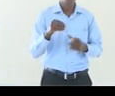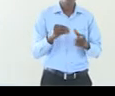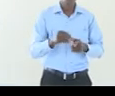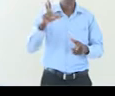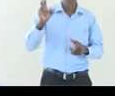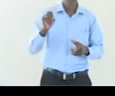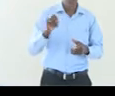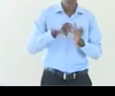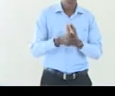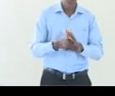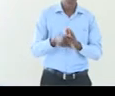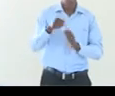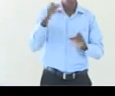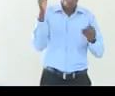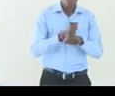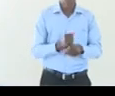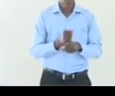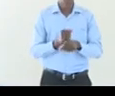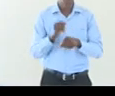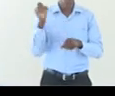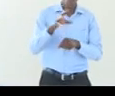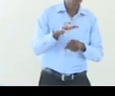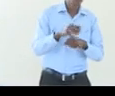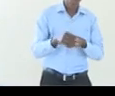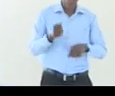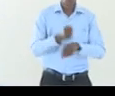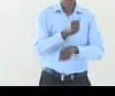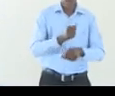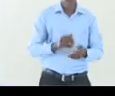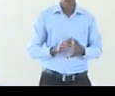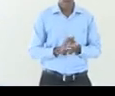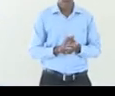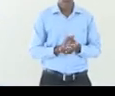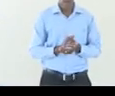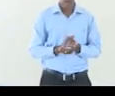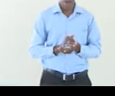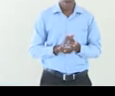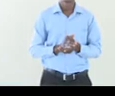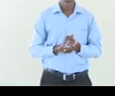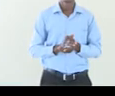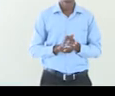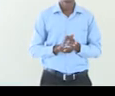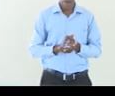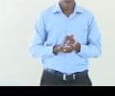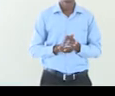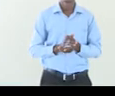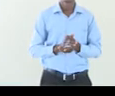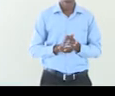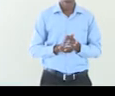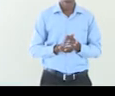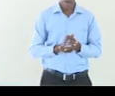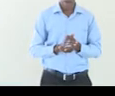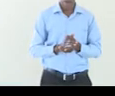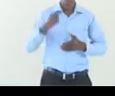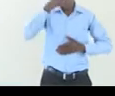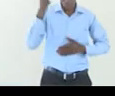Because what people often call peace is no peace at all. You see, the prophet disturbs